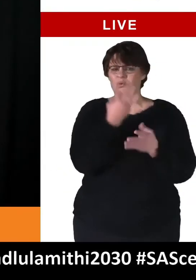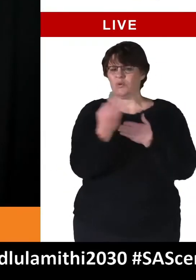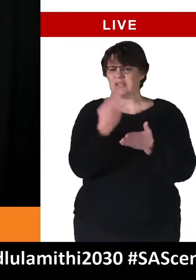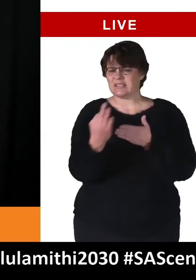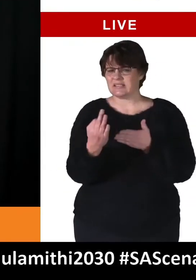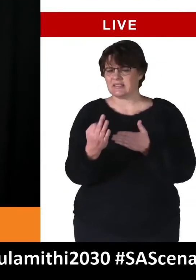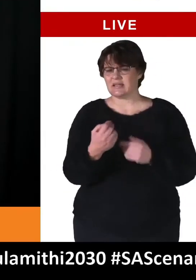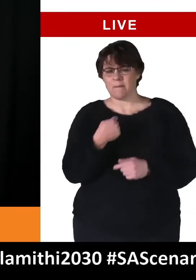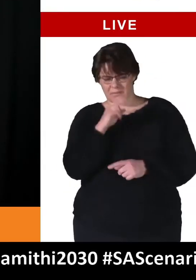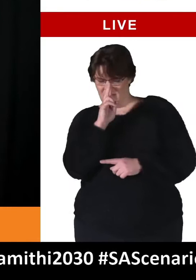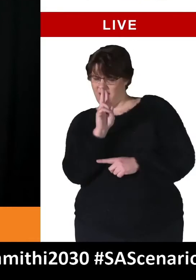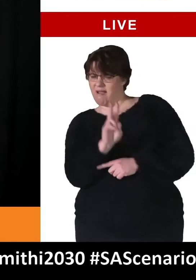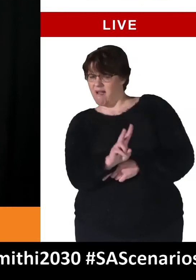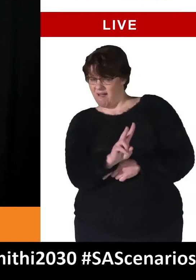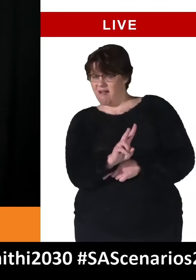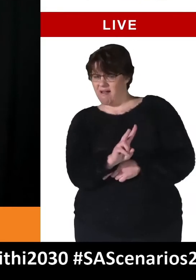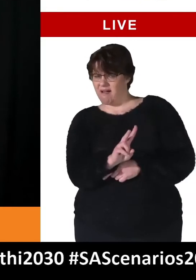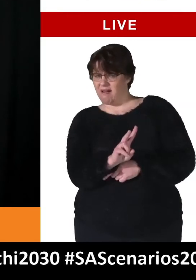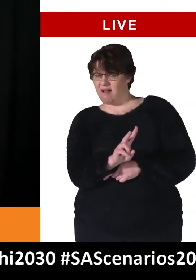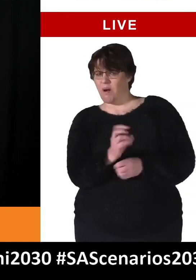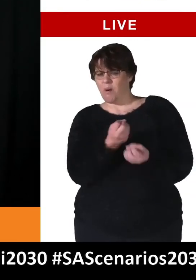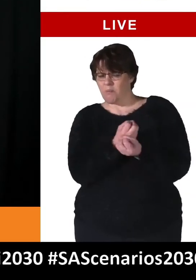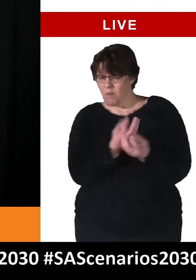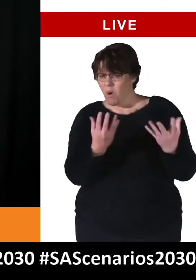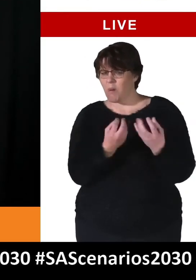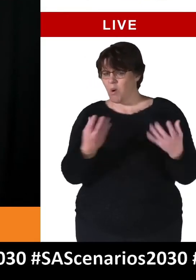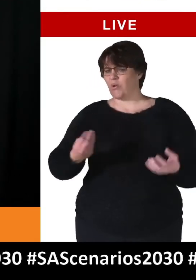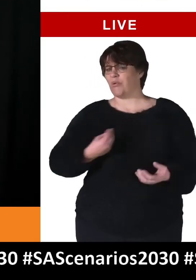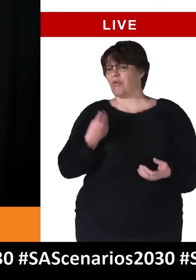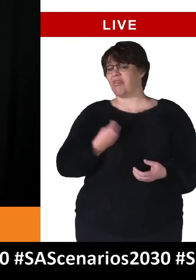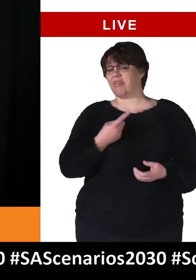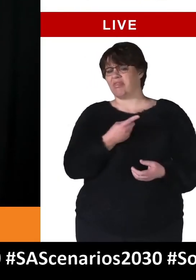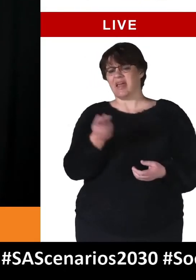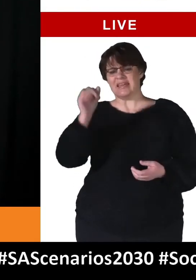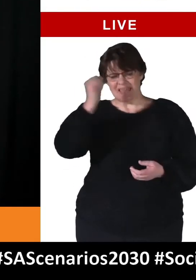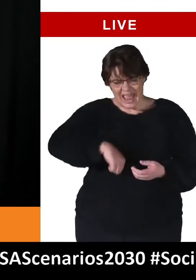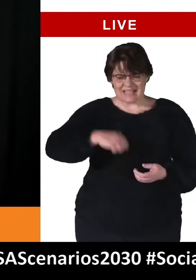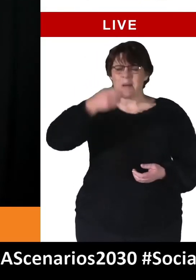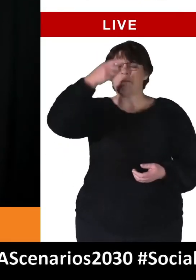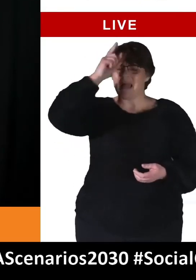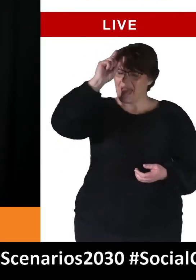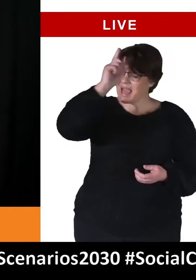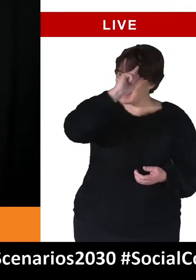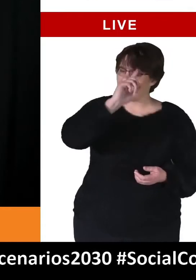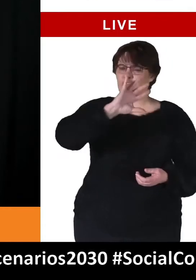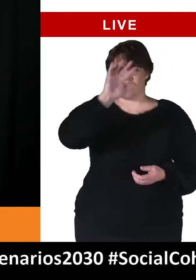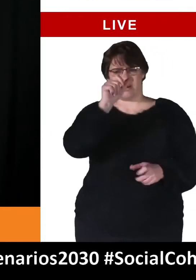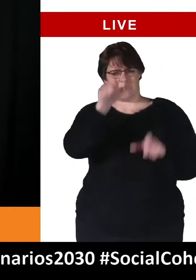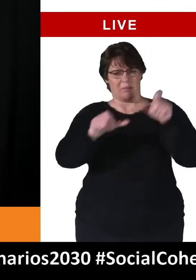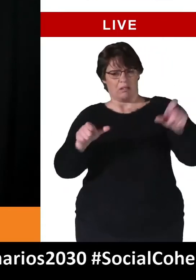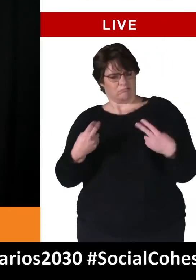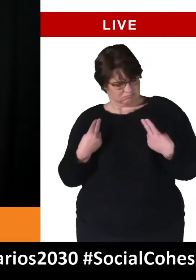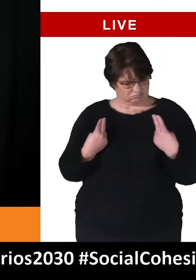because I've noticed that more and more young South Africans, and yes, black South Africans, are coming